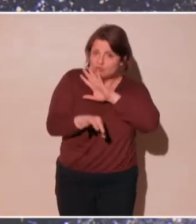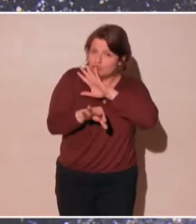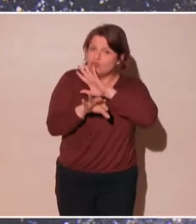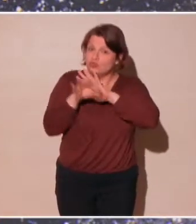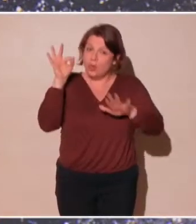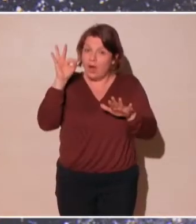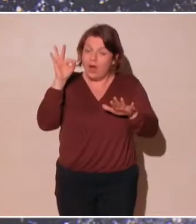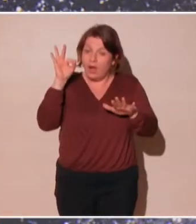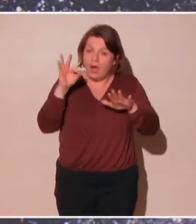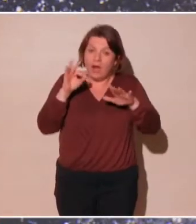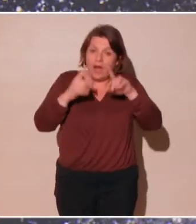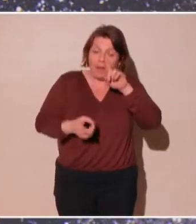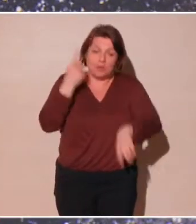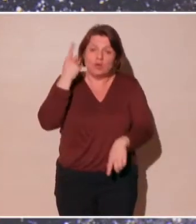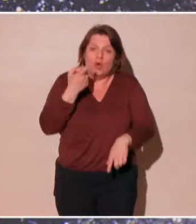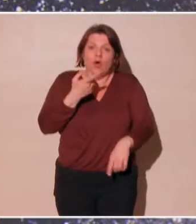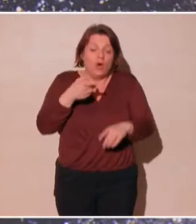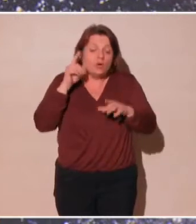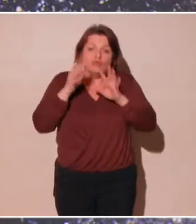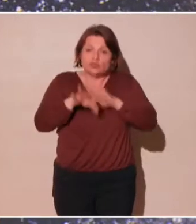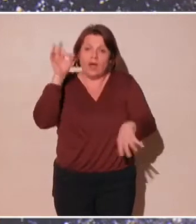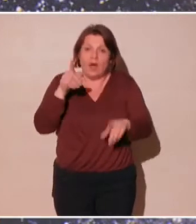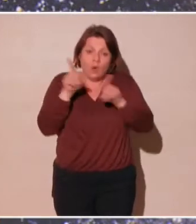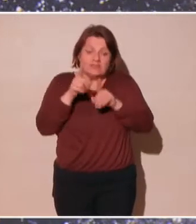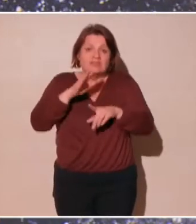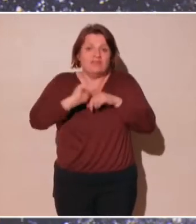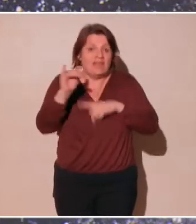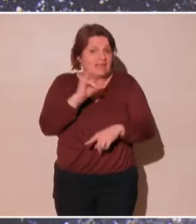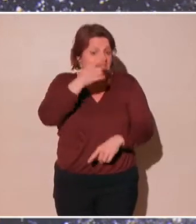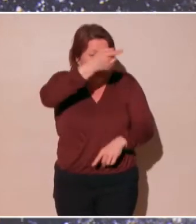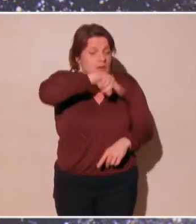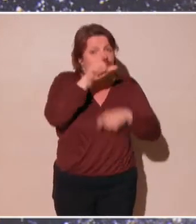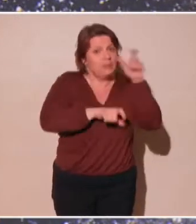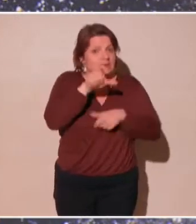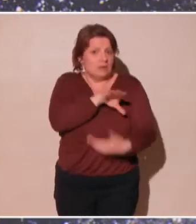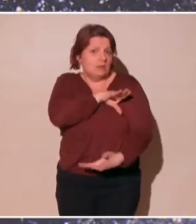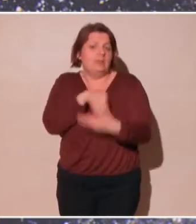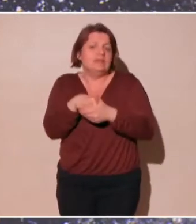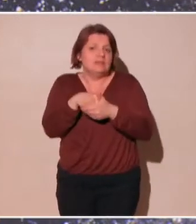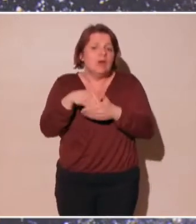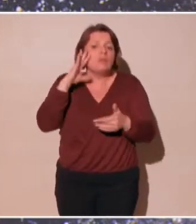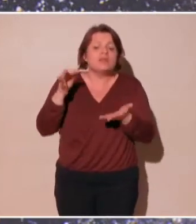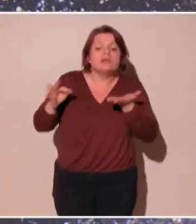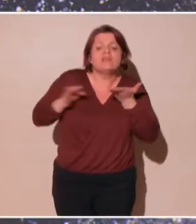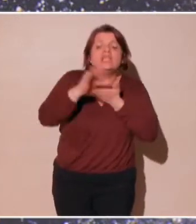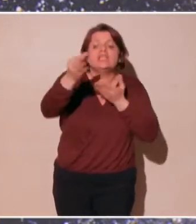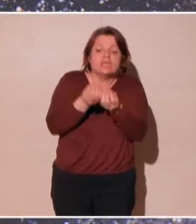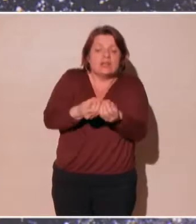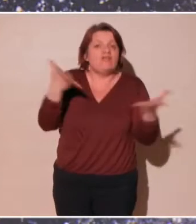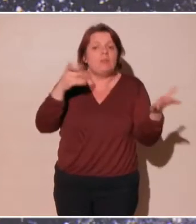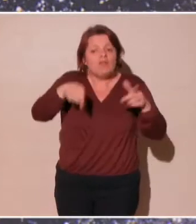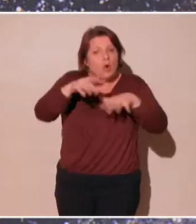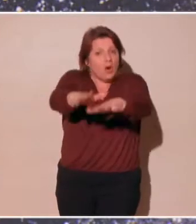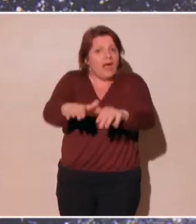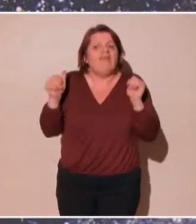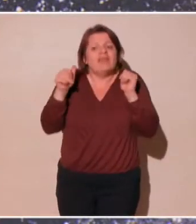us. Because the deep choices of tomorrow will be made by those that are in charge of these algorithms as well, and